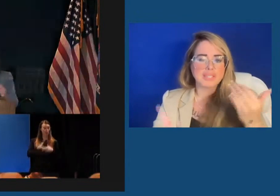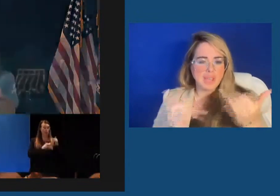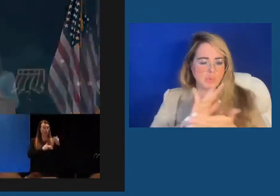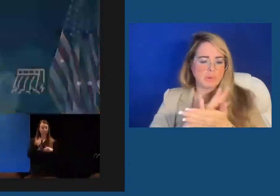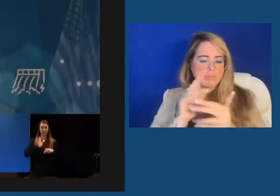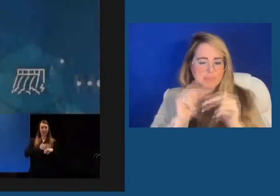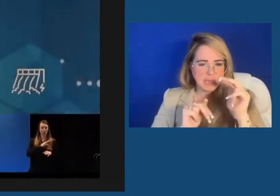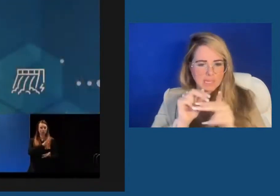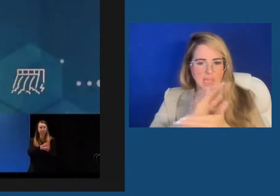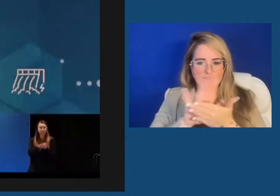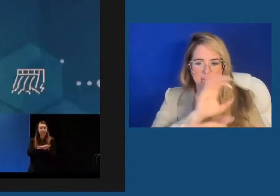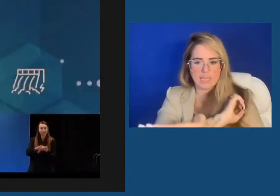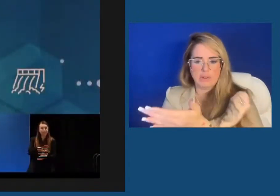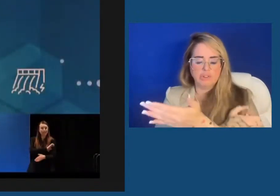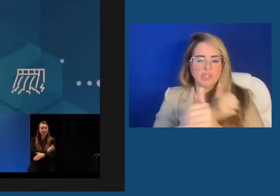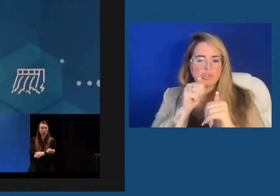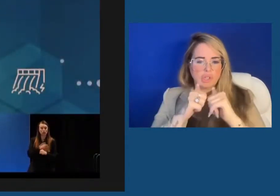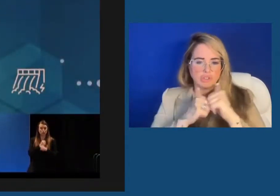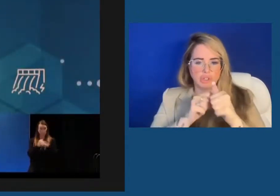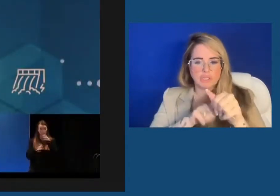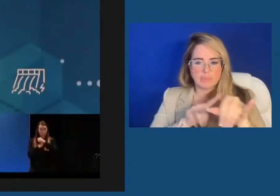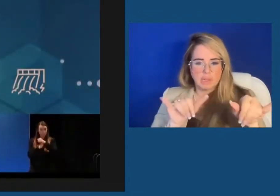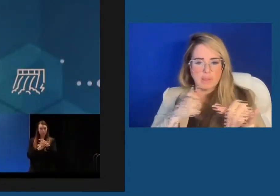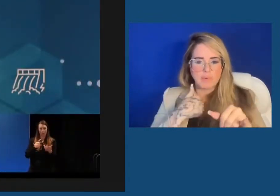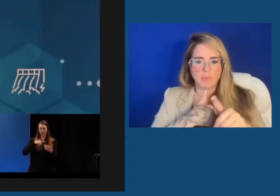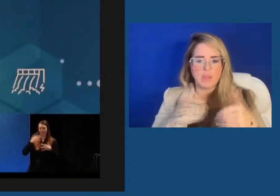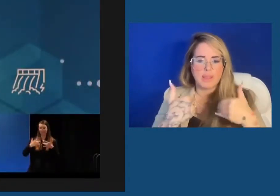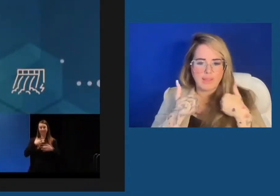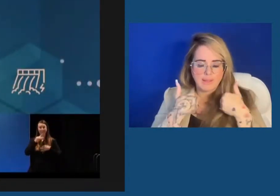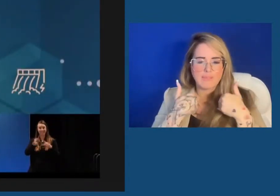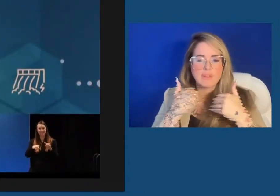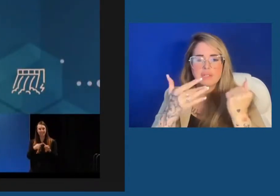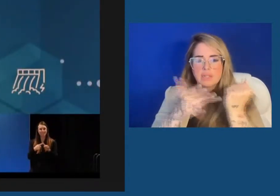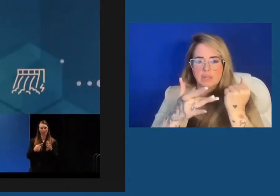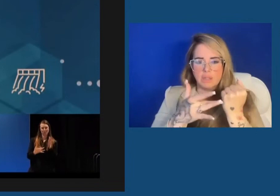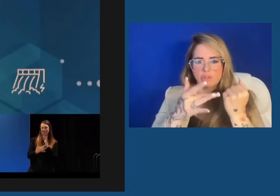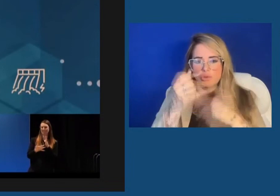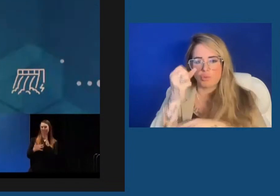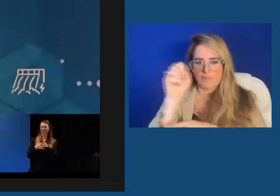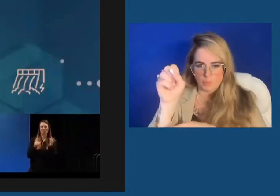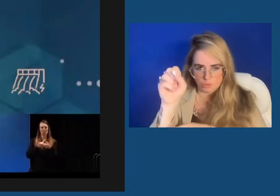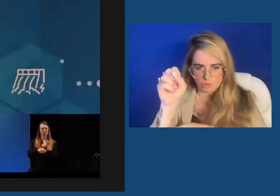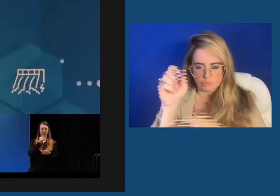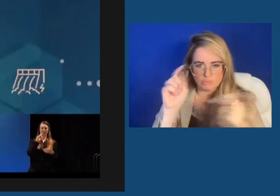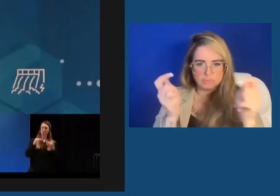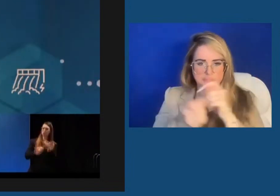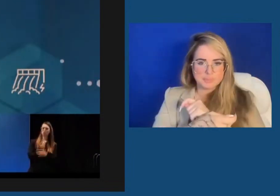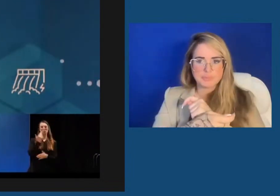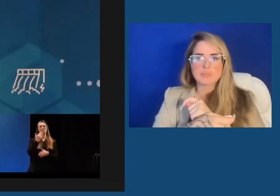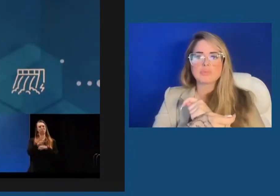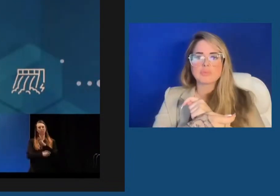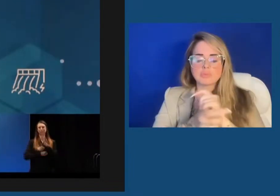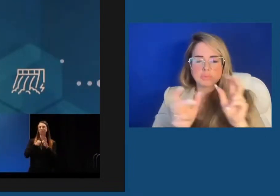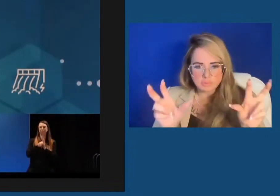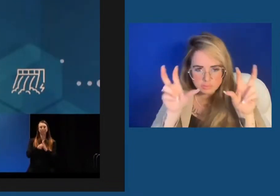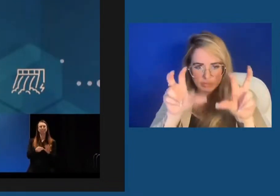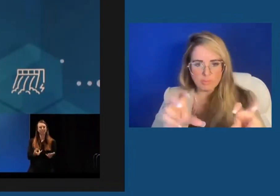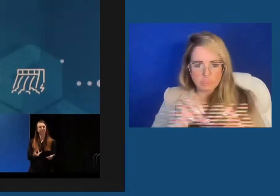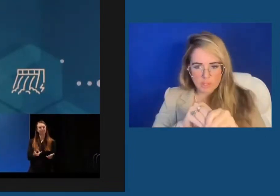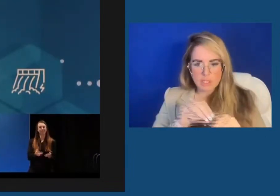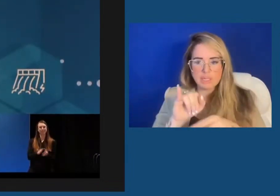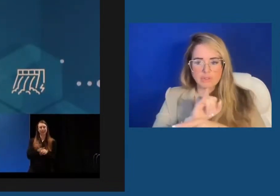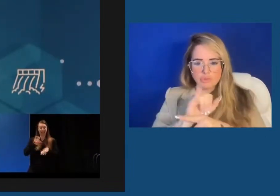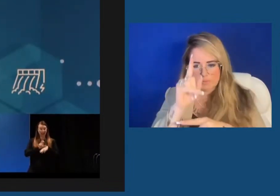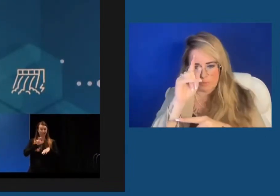infrastructure, we're in the midst of an exciting economic and technological revolution. Investing in the industries of the future,